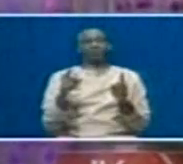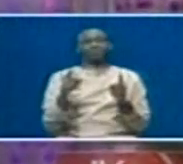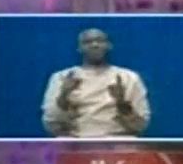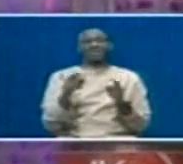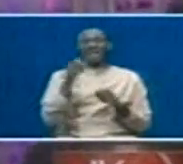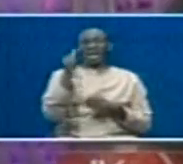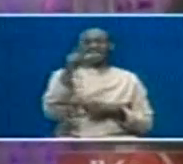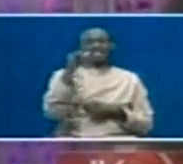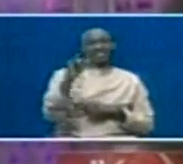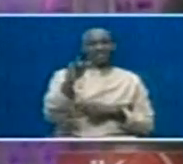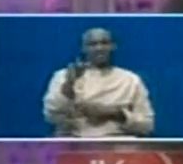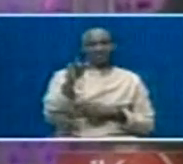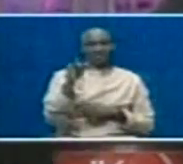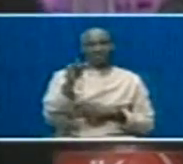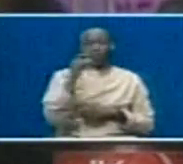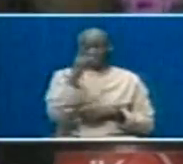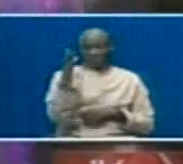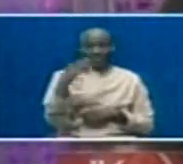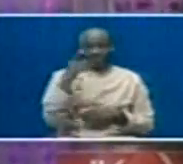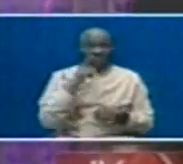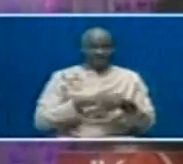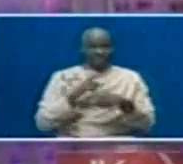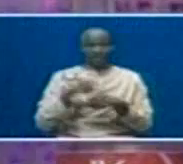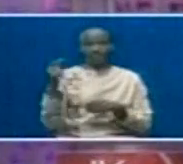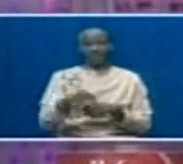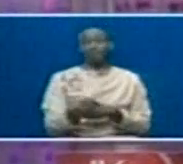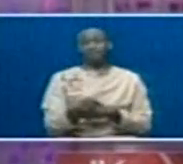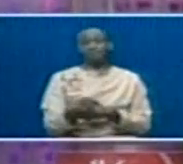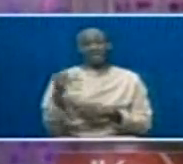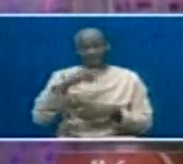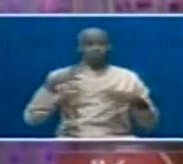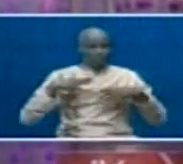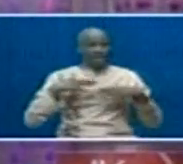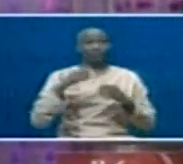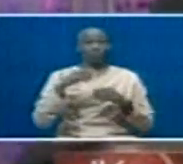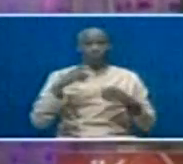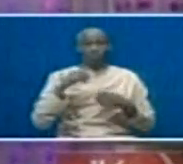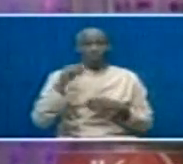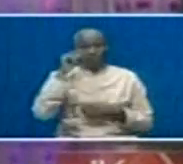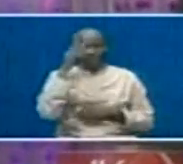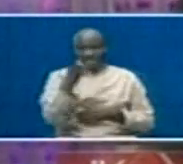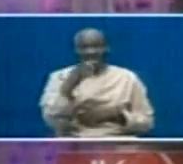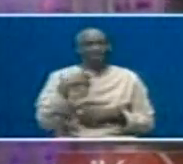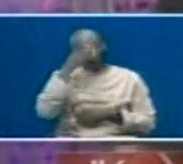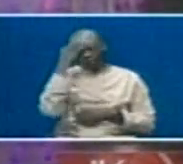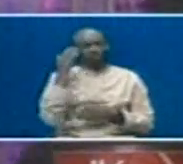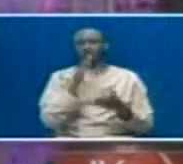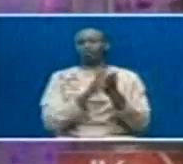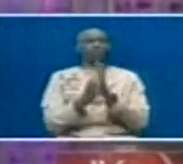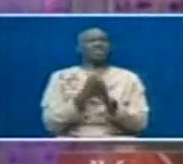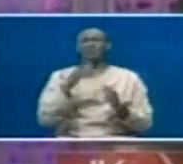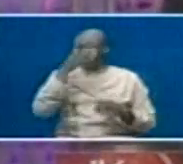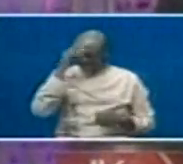Ali, one thing about him, even when he came for holiday to Mombasa, Ali never forgot anybody.